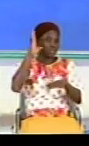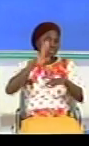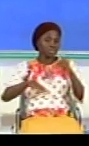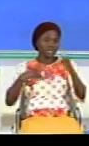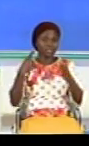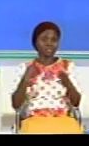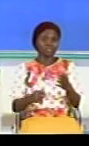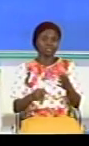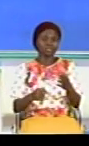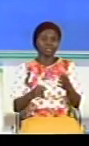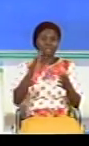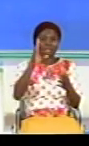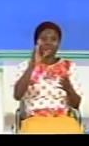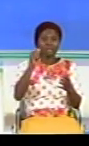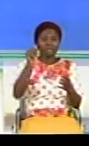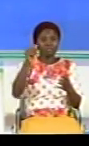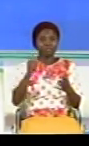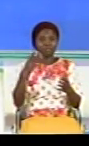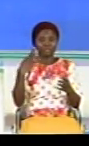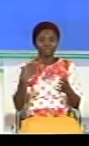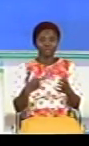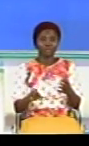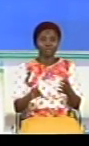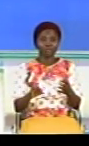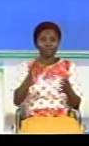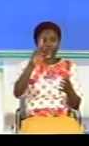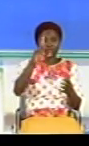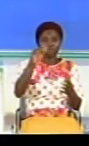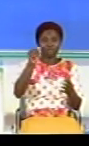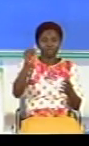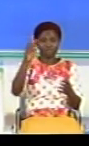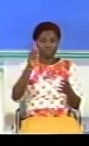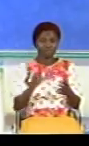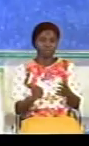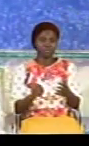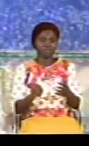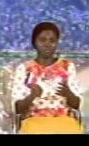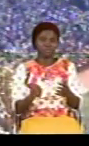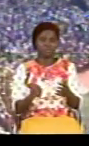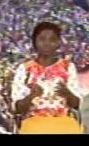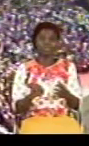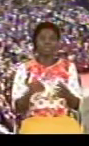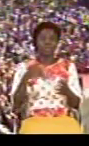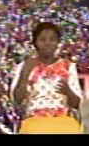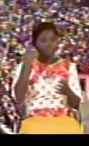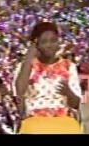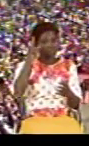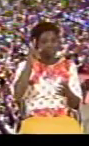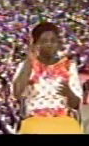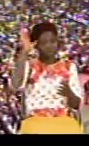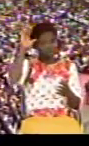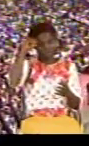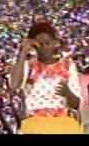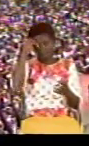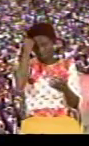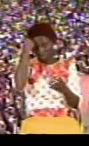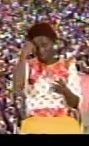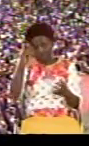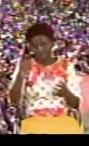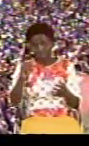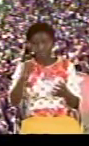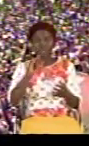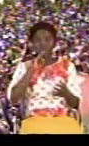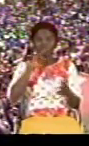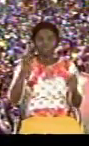sin of what? Of witchcraft. And stubbornness is as what? Iniquity